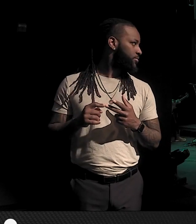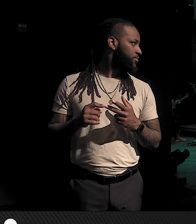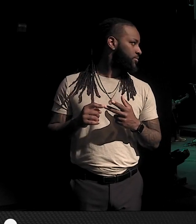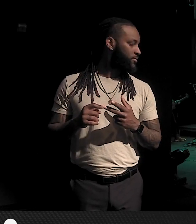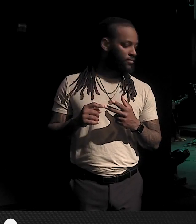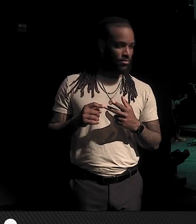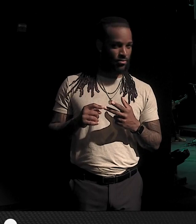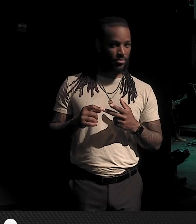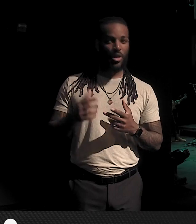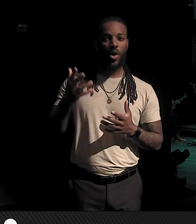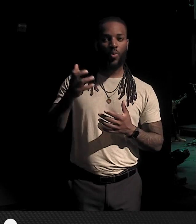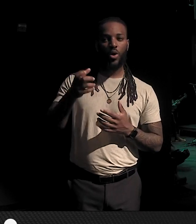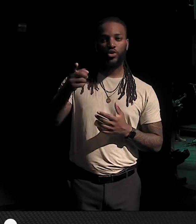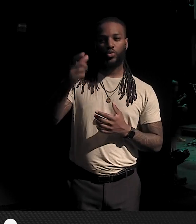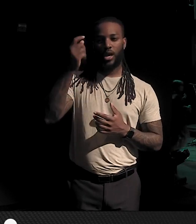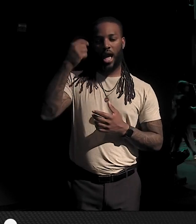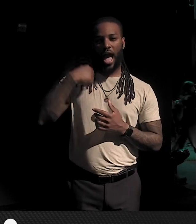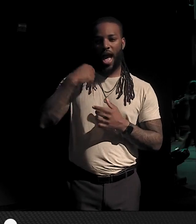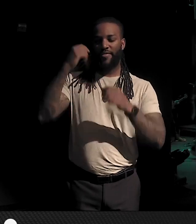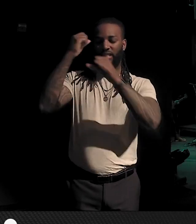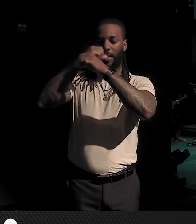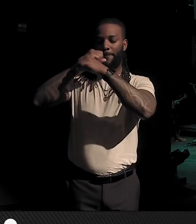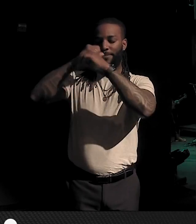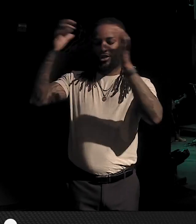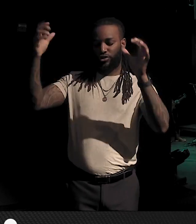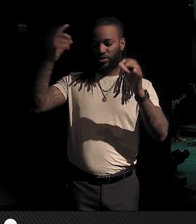I want you to get the picture in your mind that Jesus,